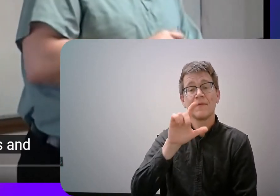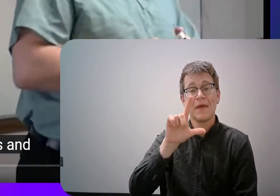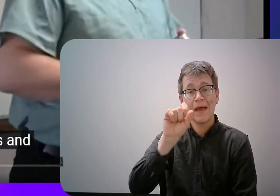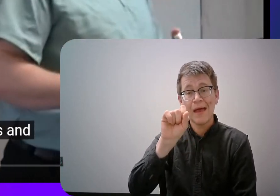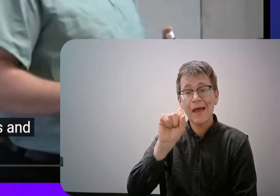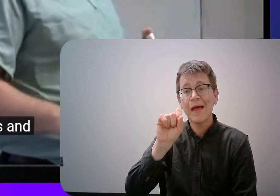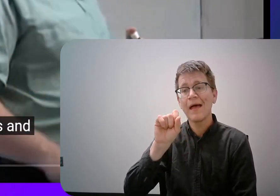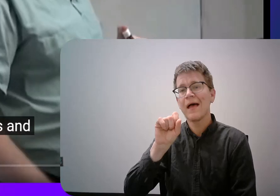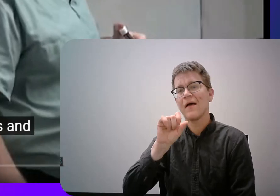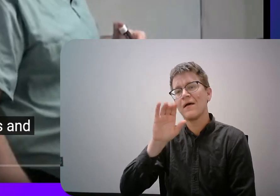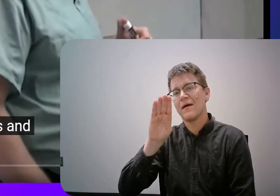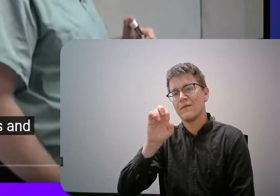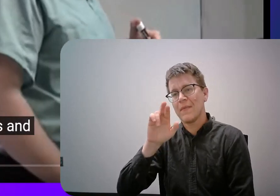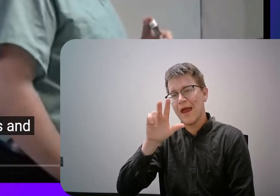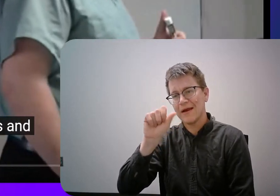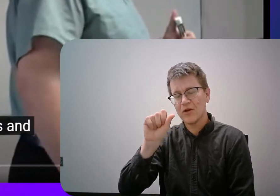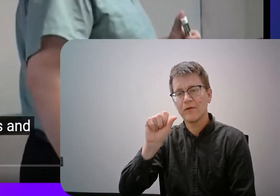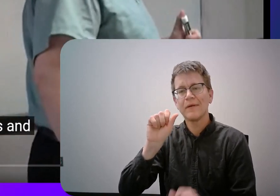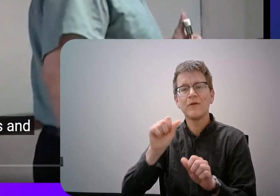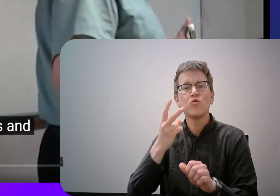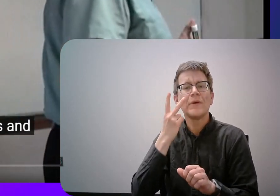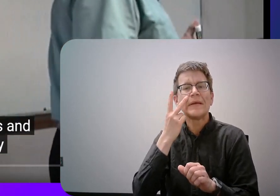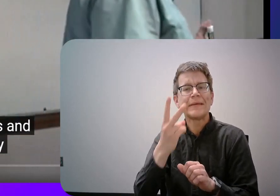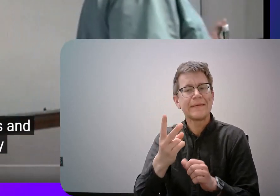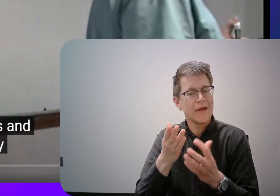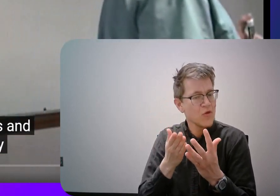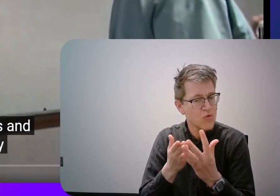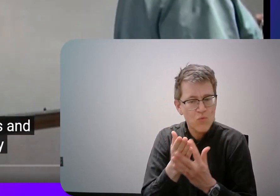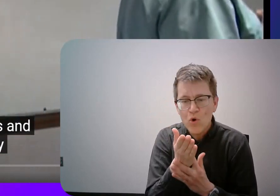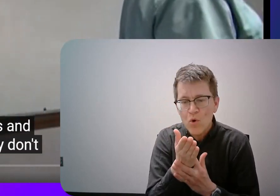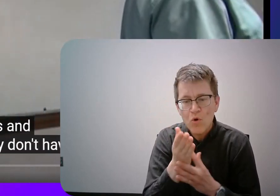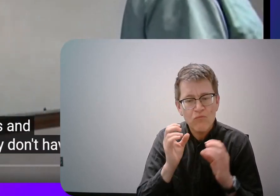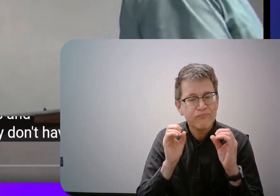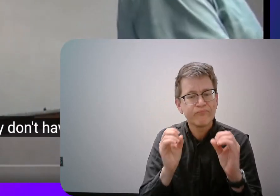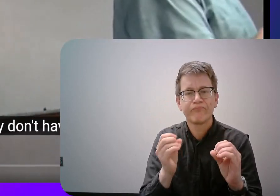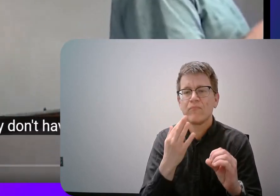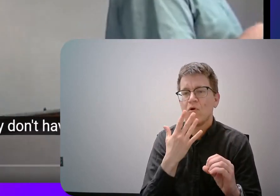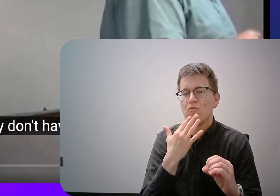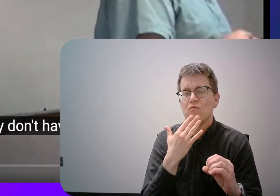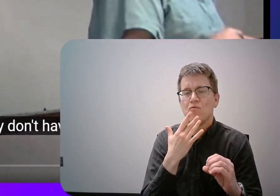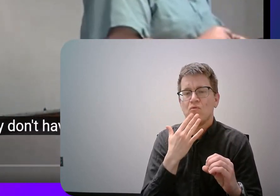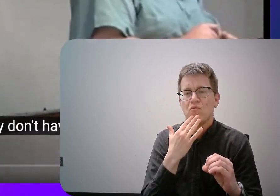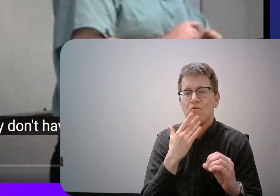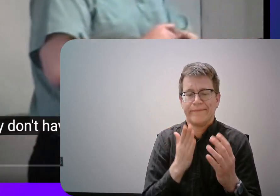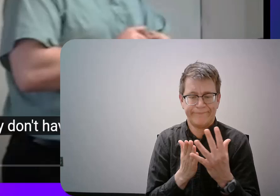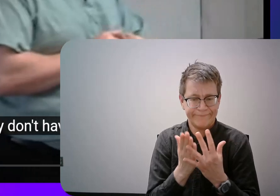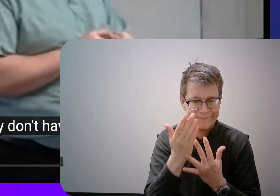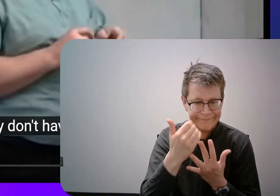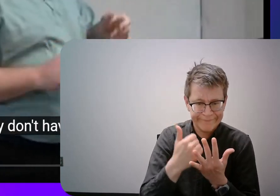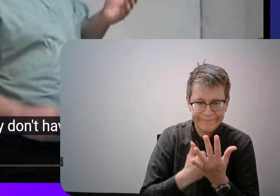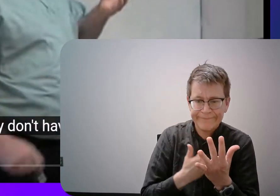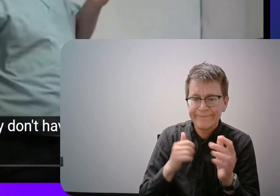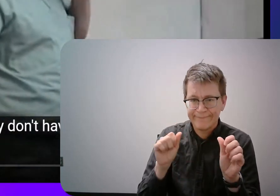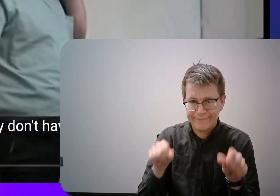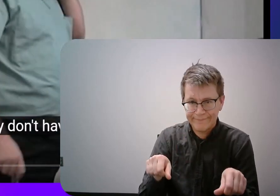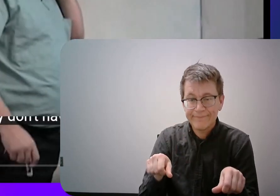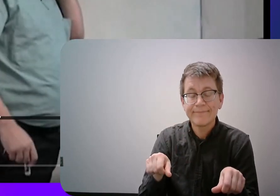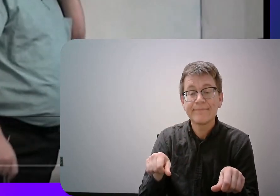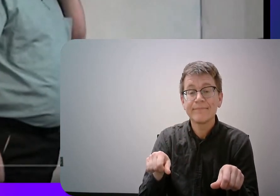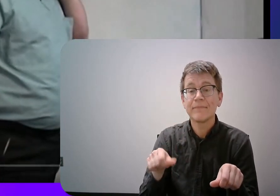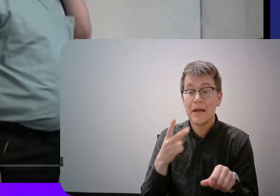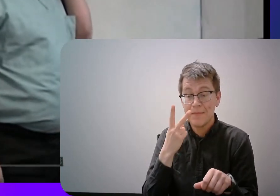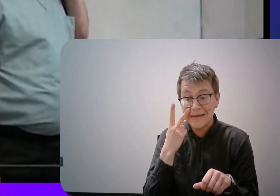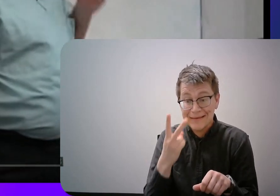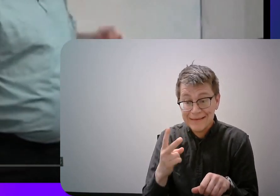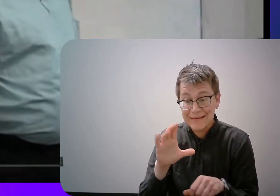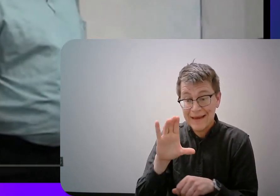Cells and bacteria are see-through. They don't have a color. Okay? So